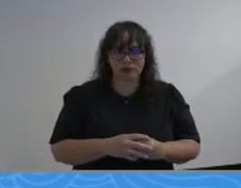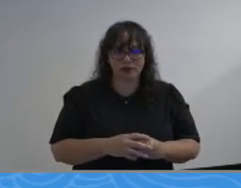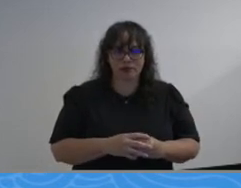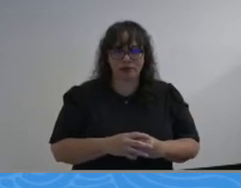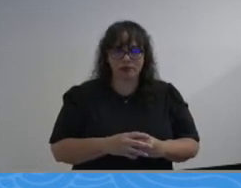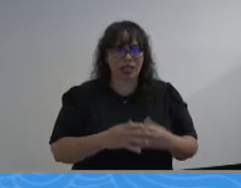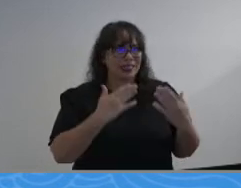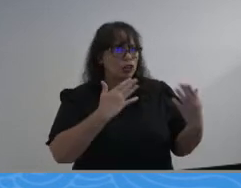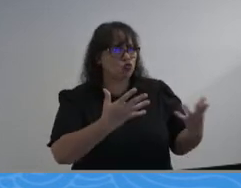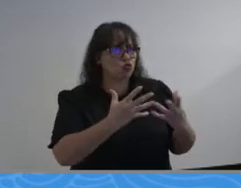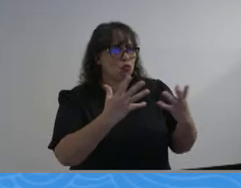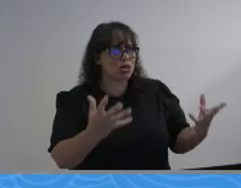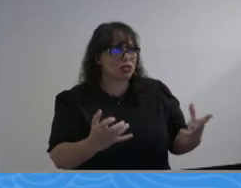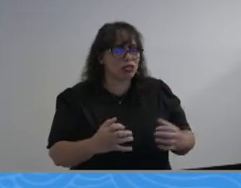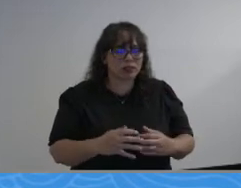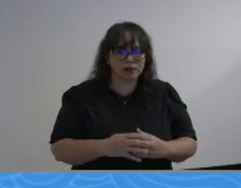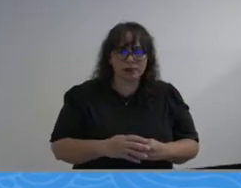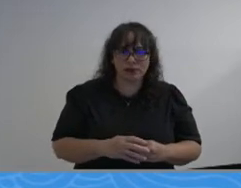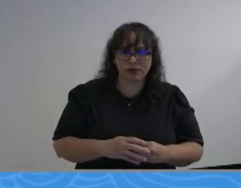much. And this is